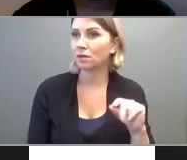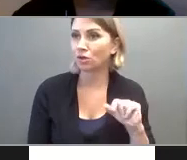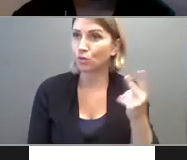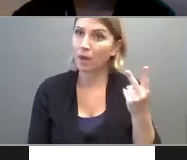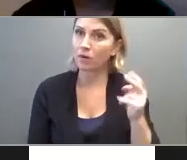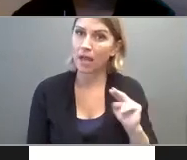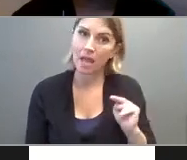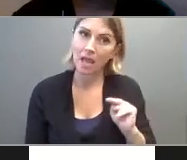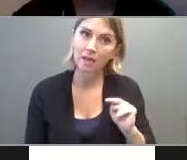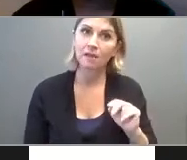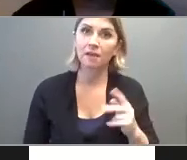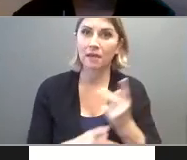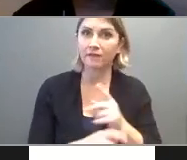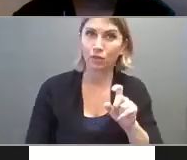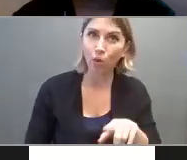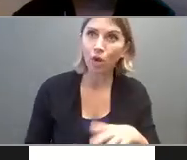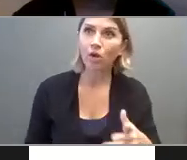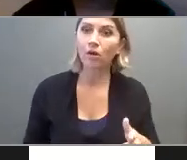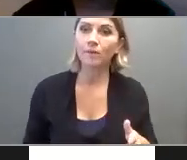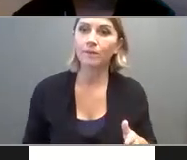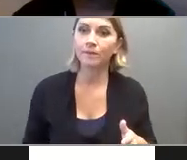n factorial.